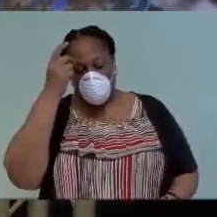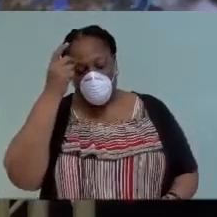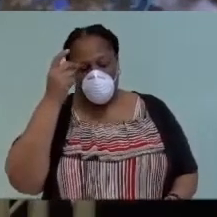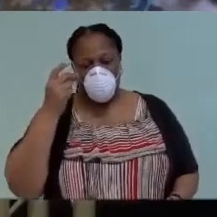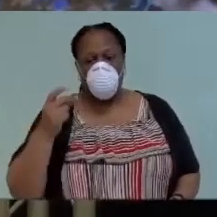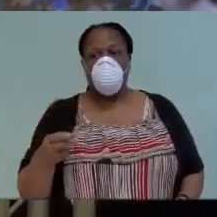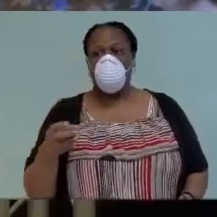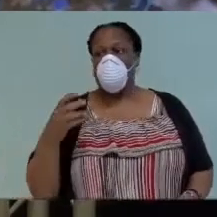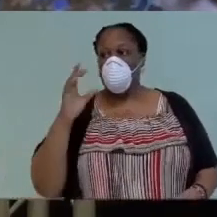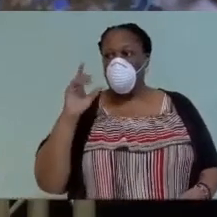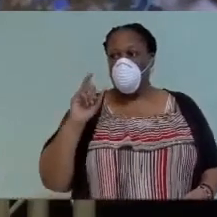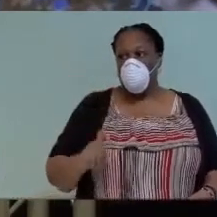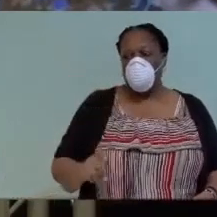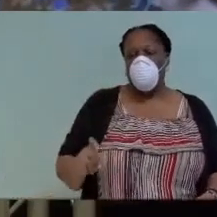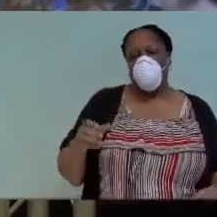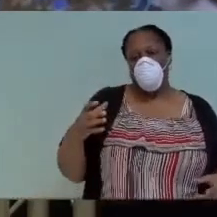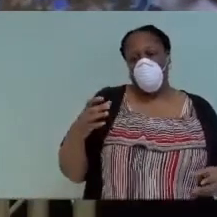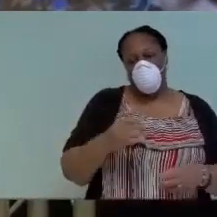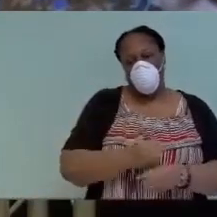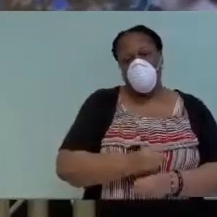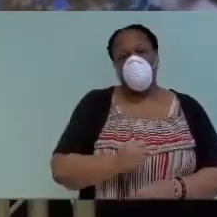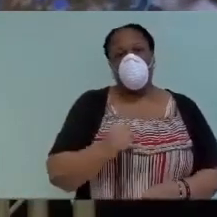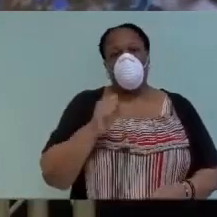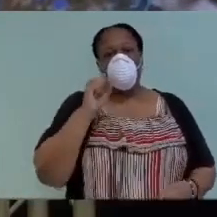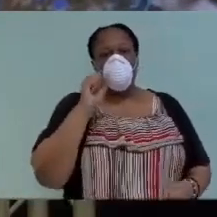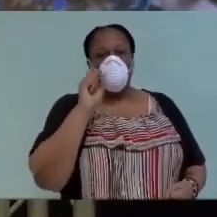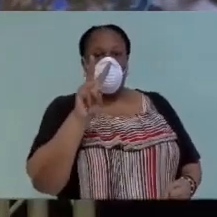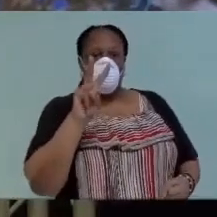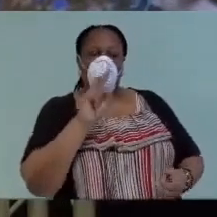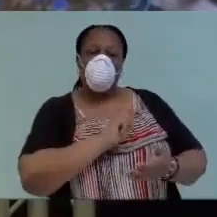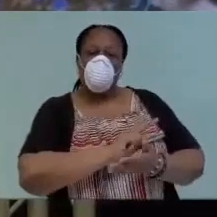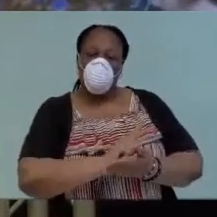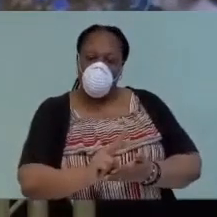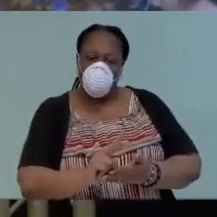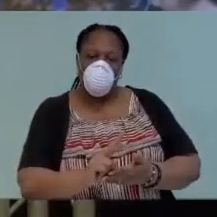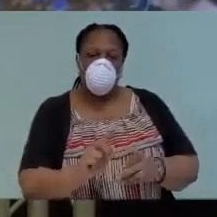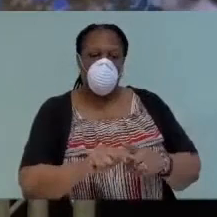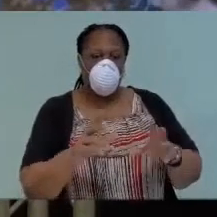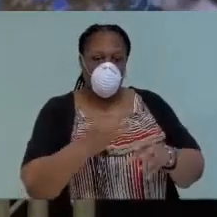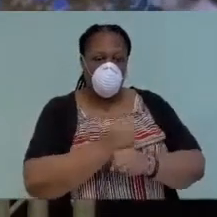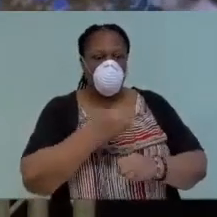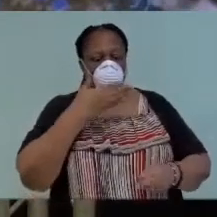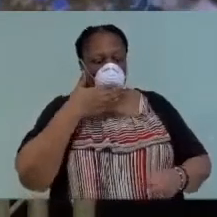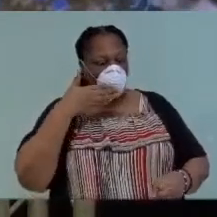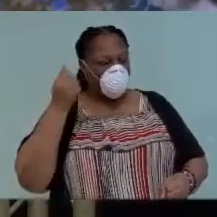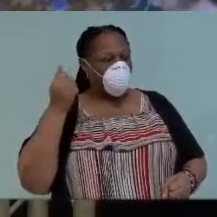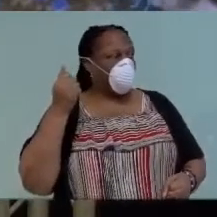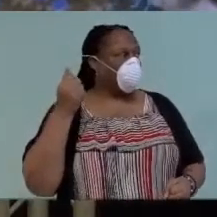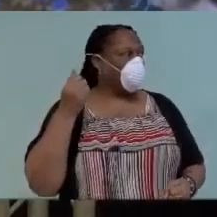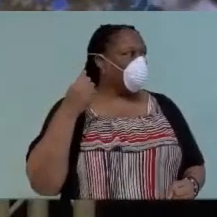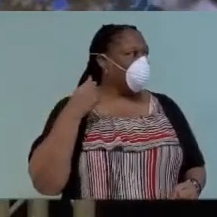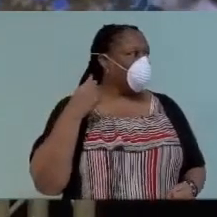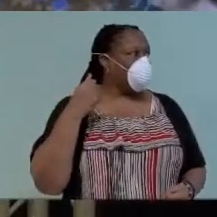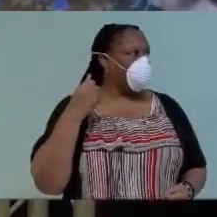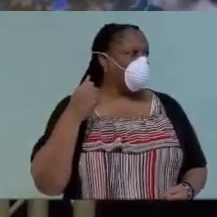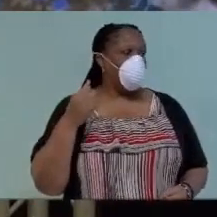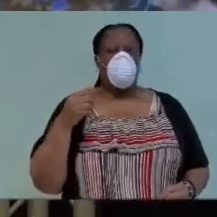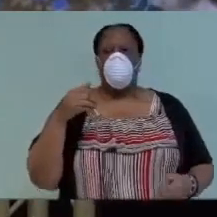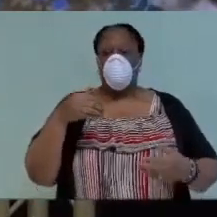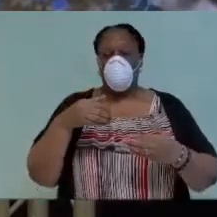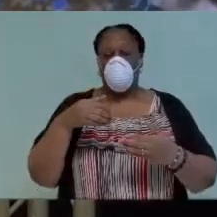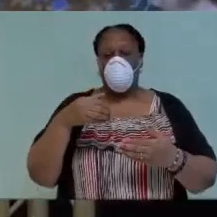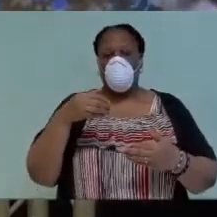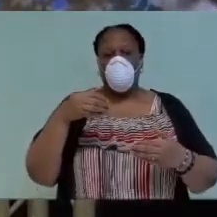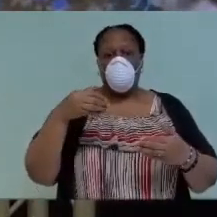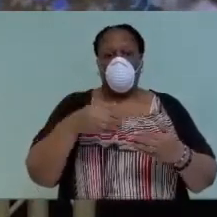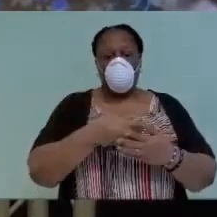and critically ill, it takes about 3 to 6 weeks. The new coronavirus can persist in the body for at least 2 weeks after